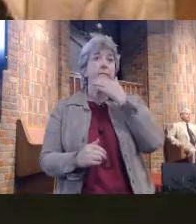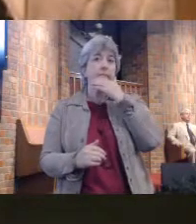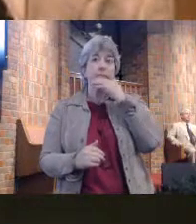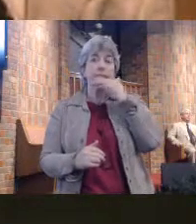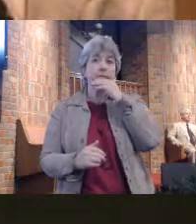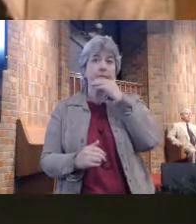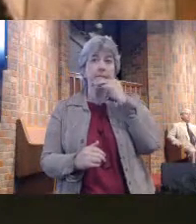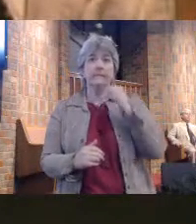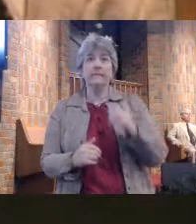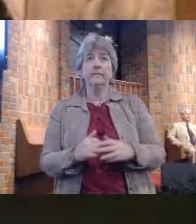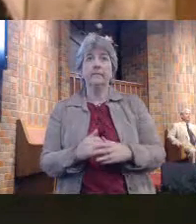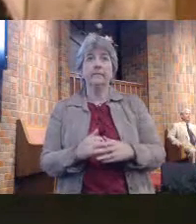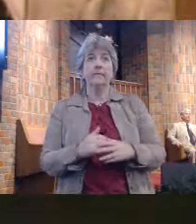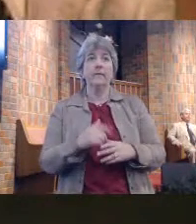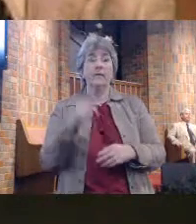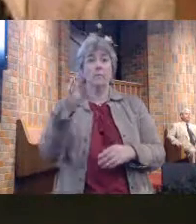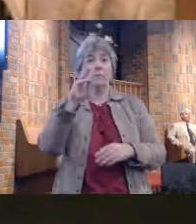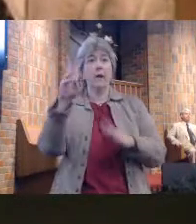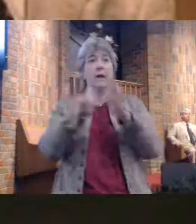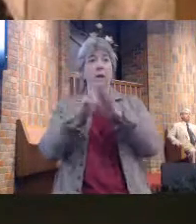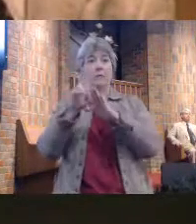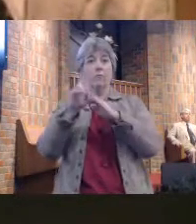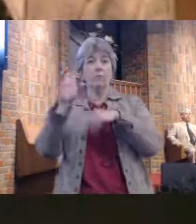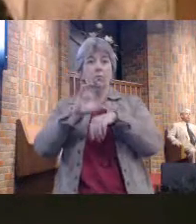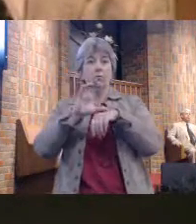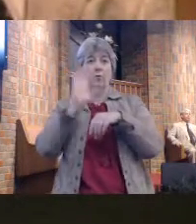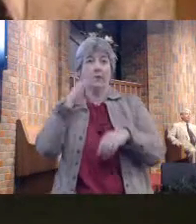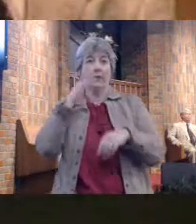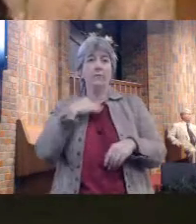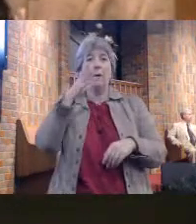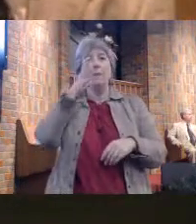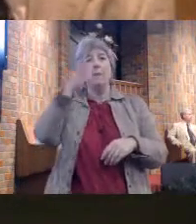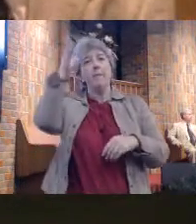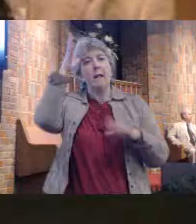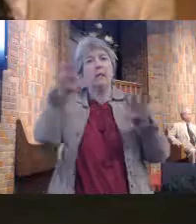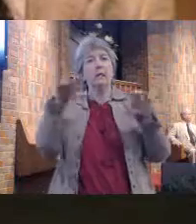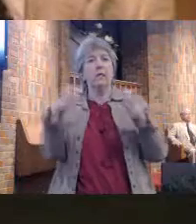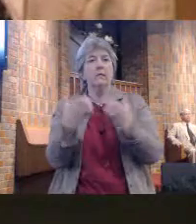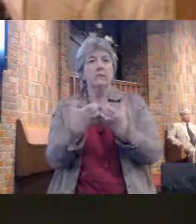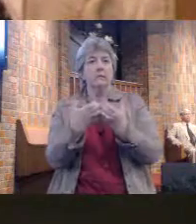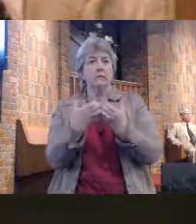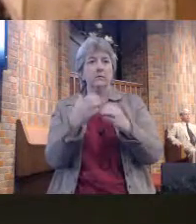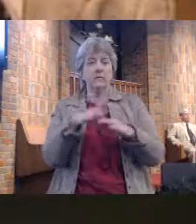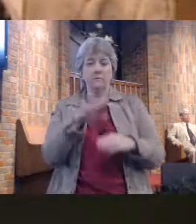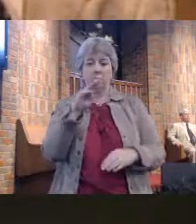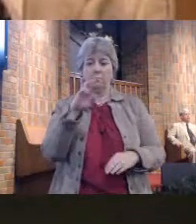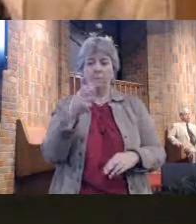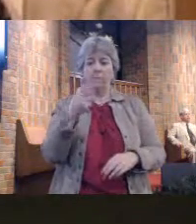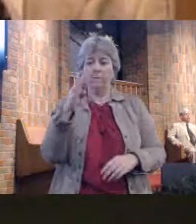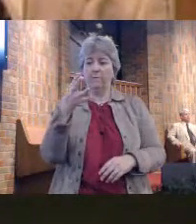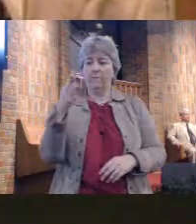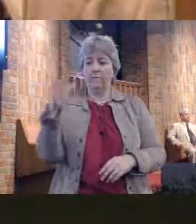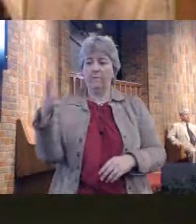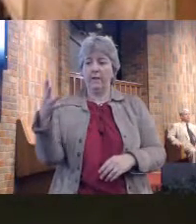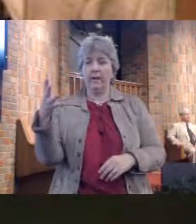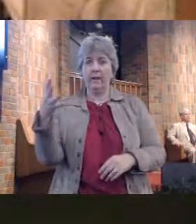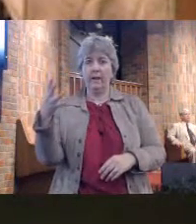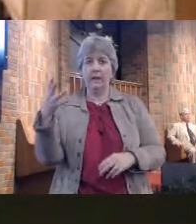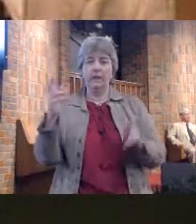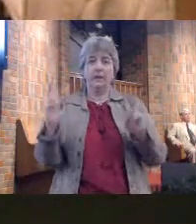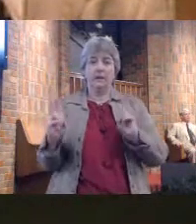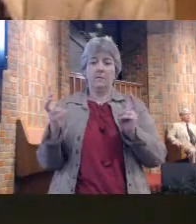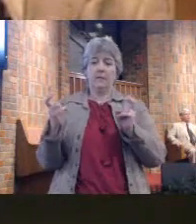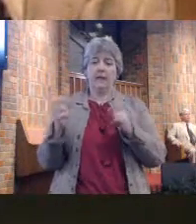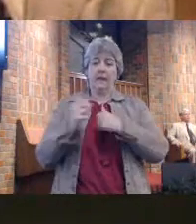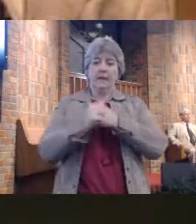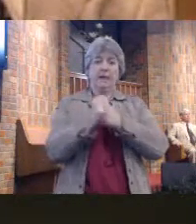A parenting seminar at West Huntsville. They're hosting a parenting seminar March the 4th through the 5th. The dangers of a cell phone